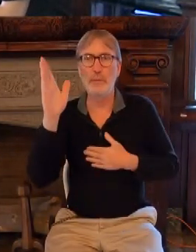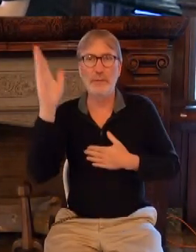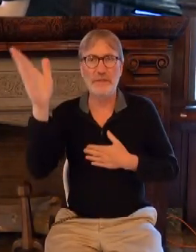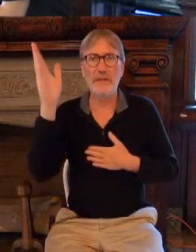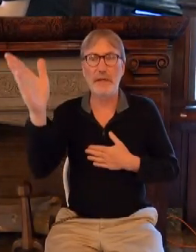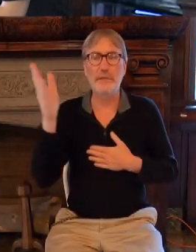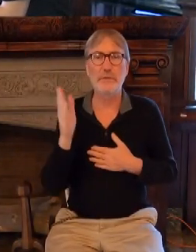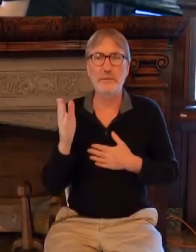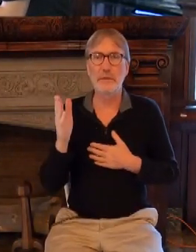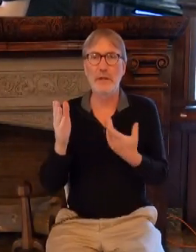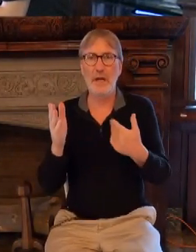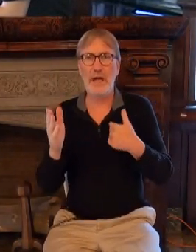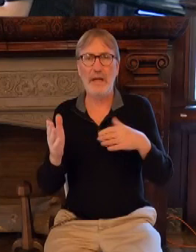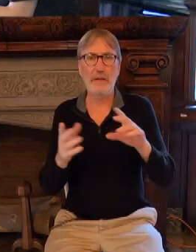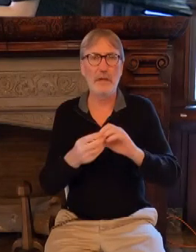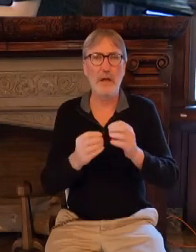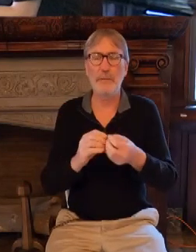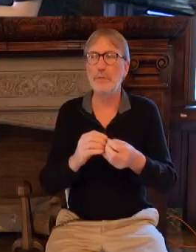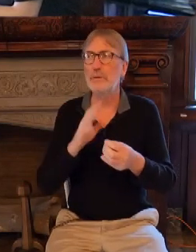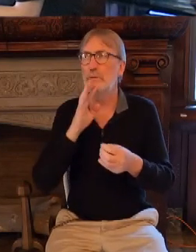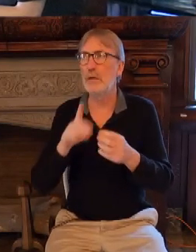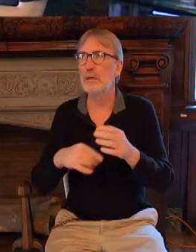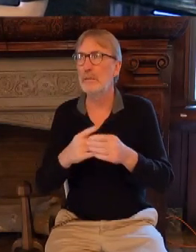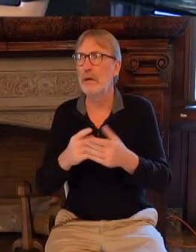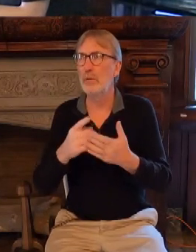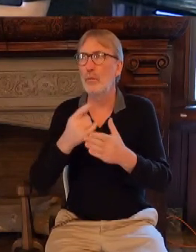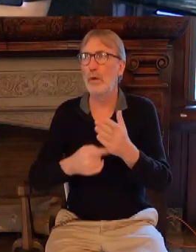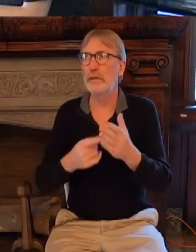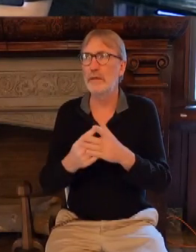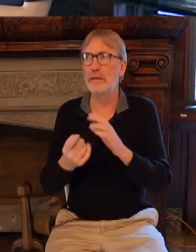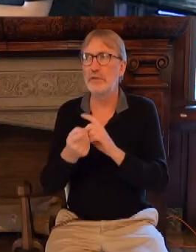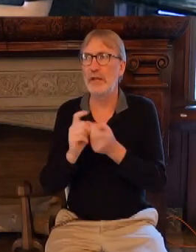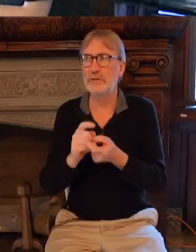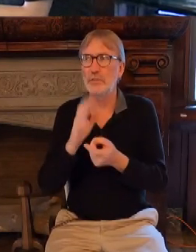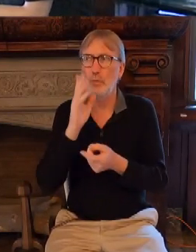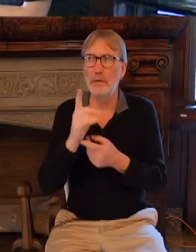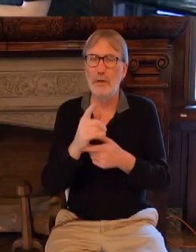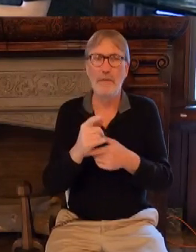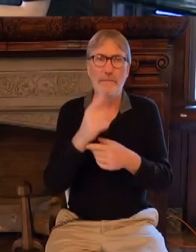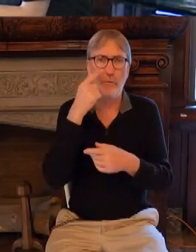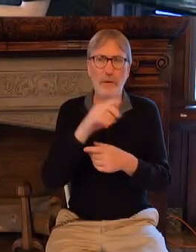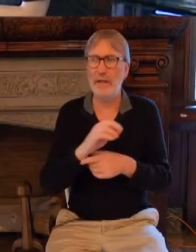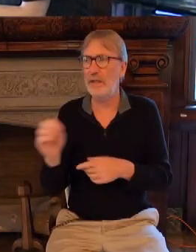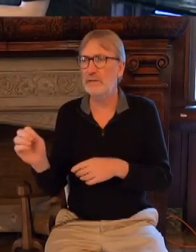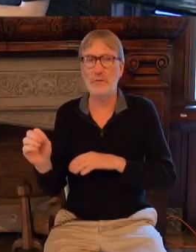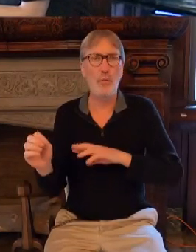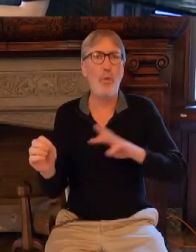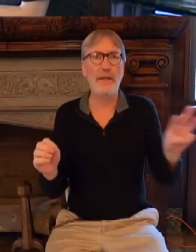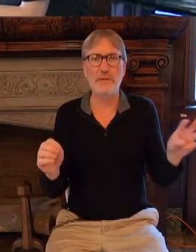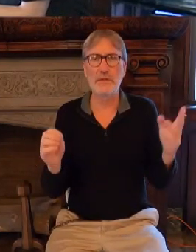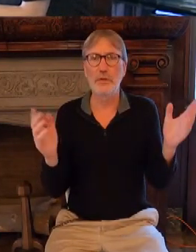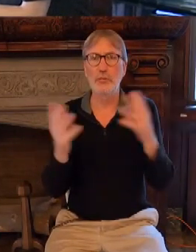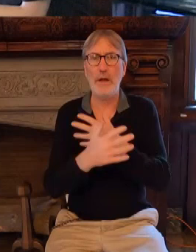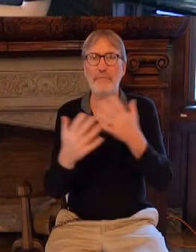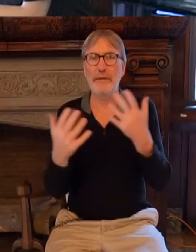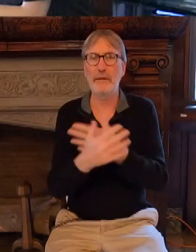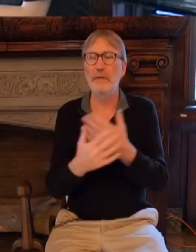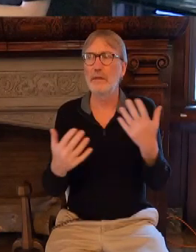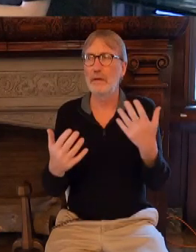was data on what these changes are going to do for the east-west traffic. I just wanted to